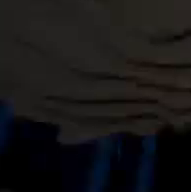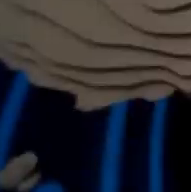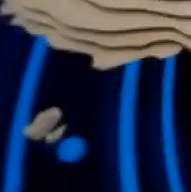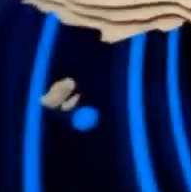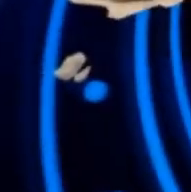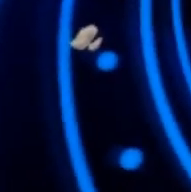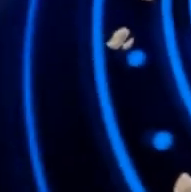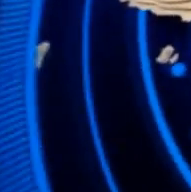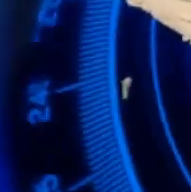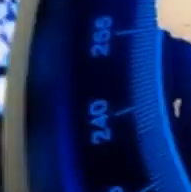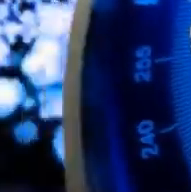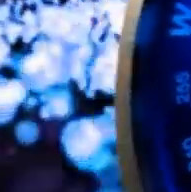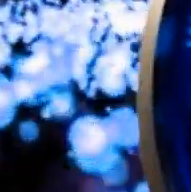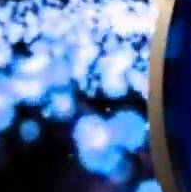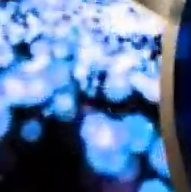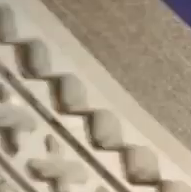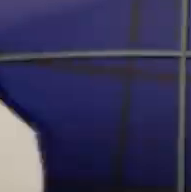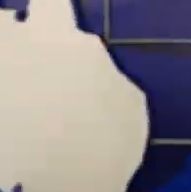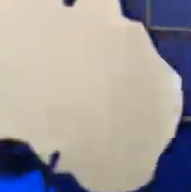iviti.